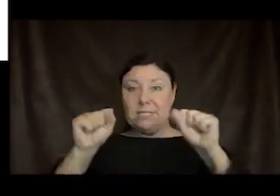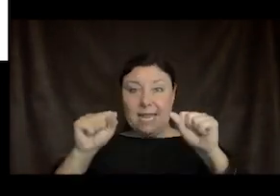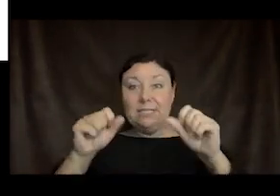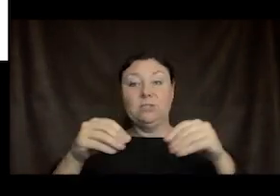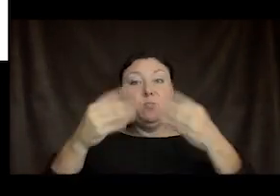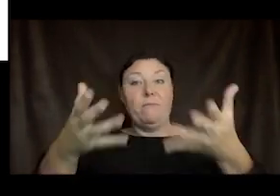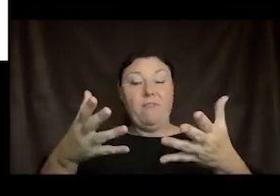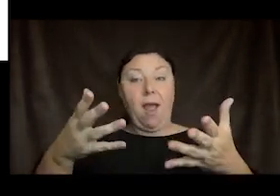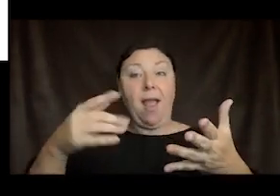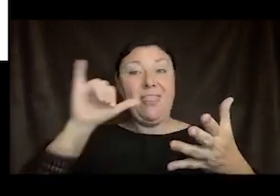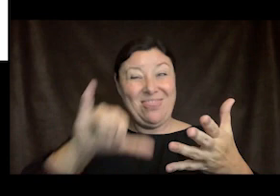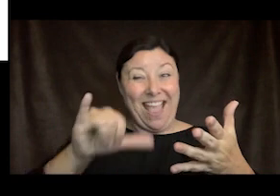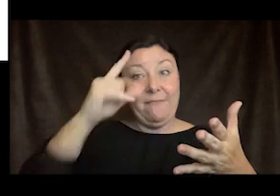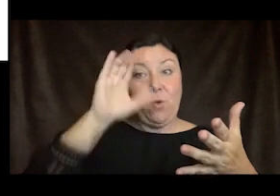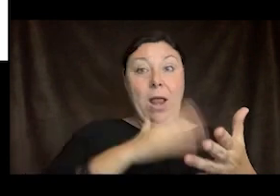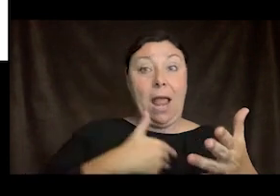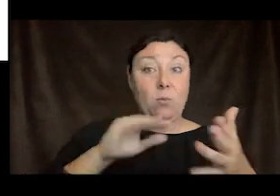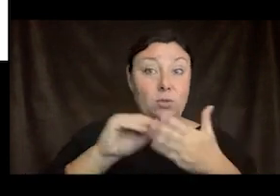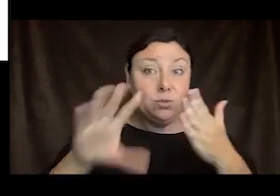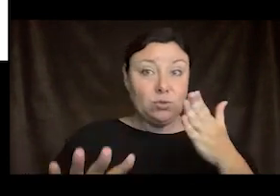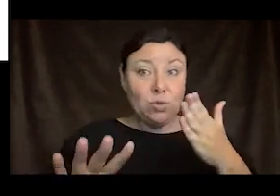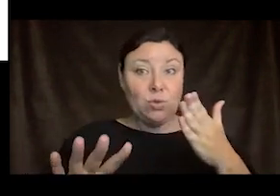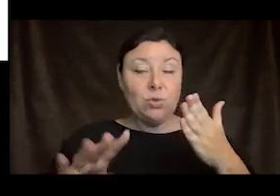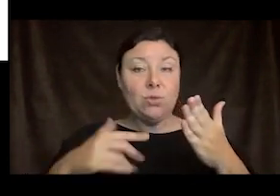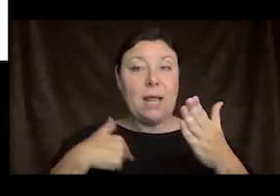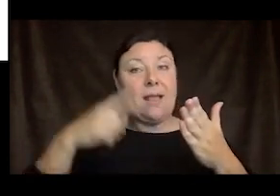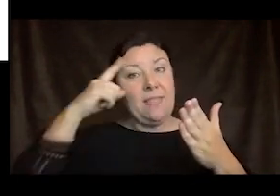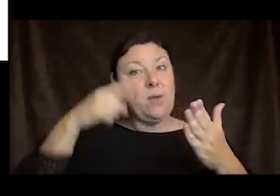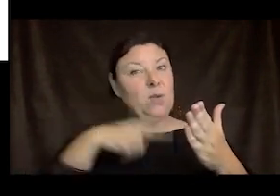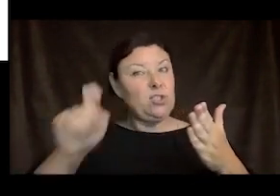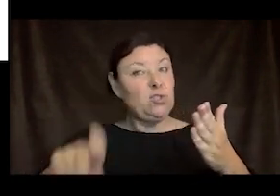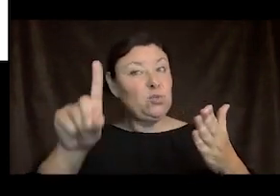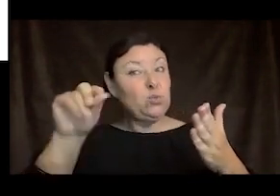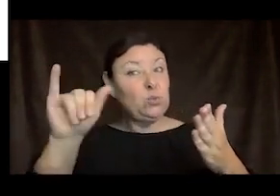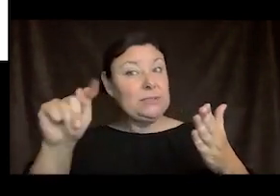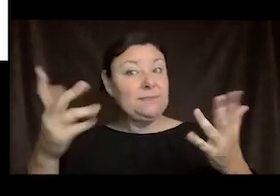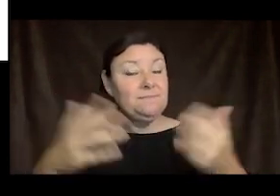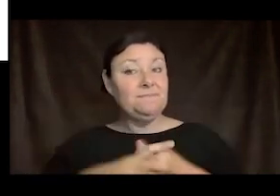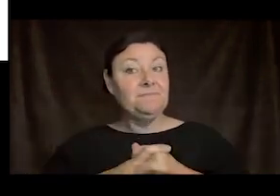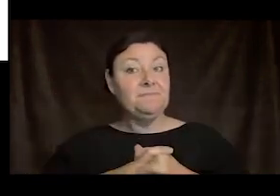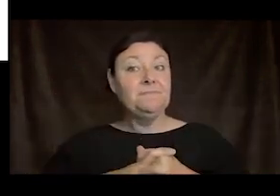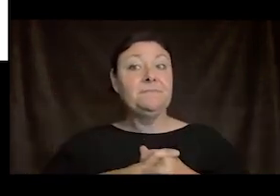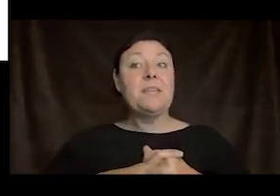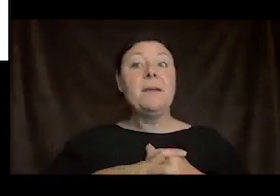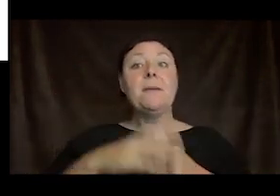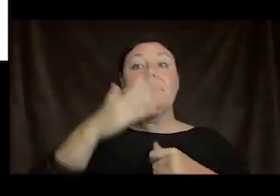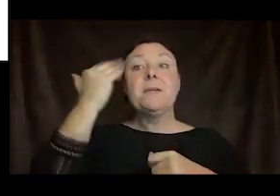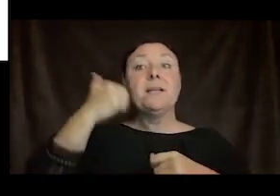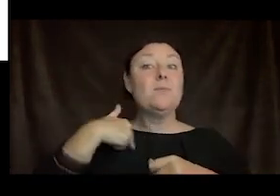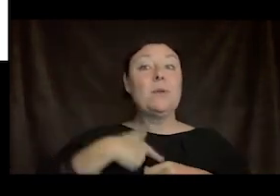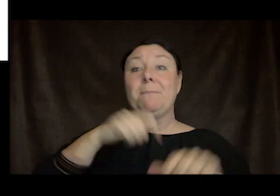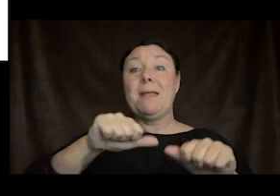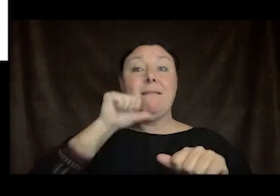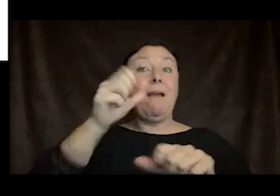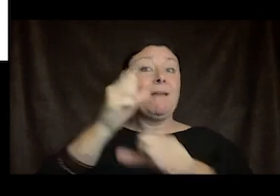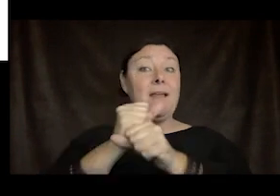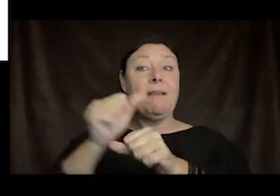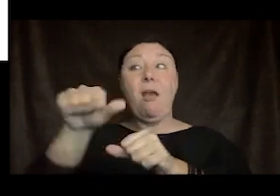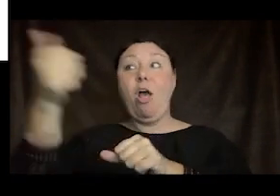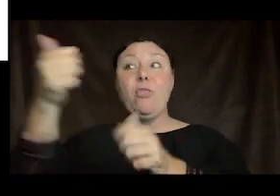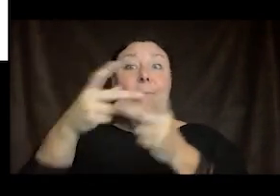provide that for our students, then I think that we should do that, because they may not get it anyplace